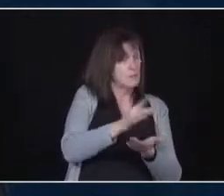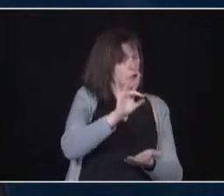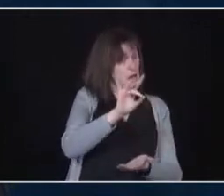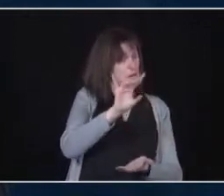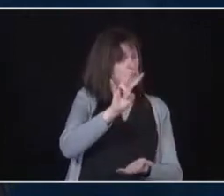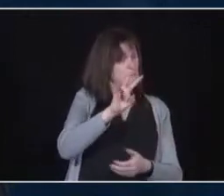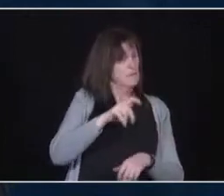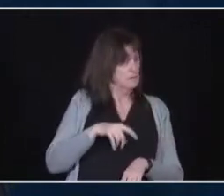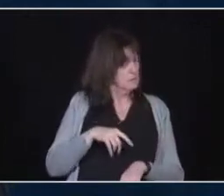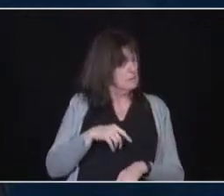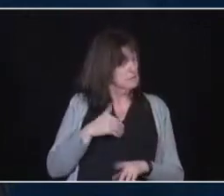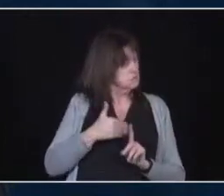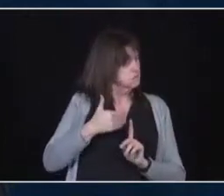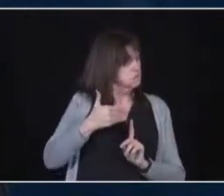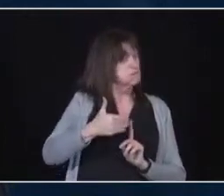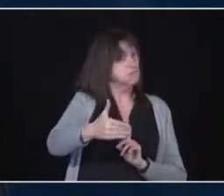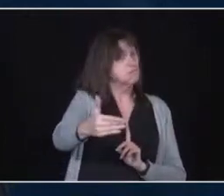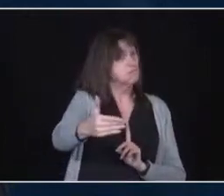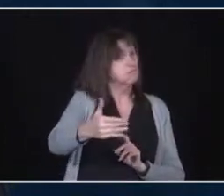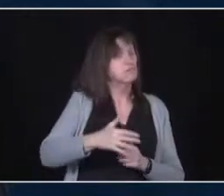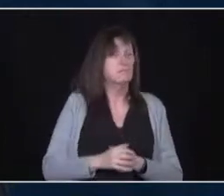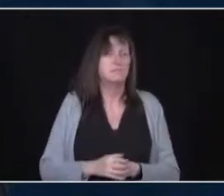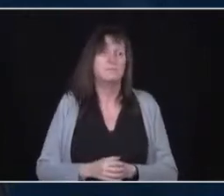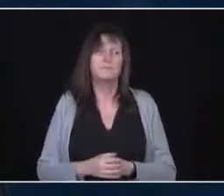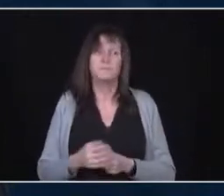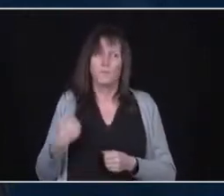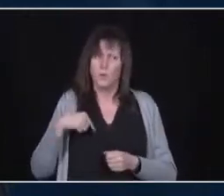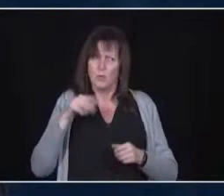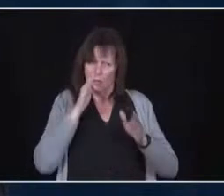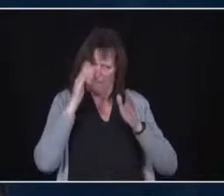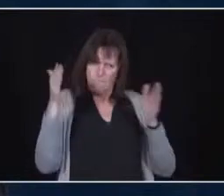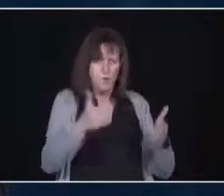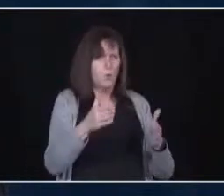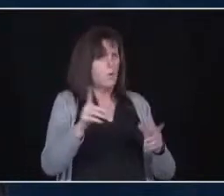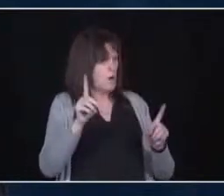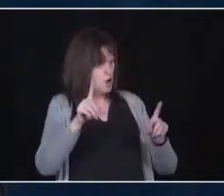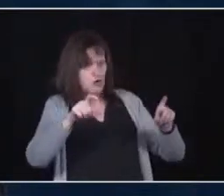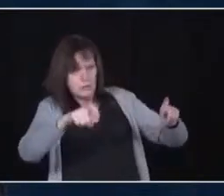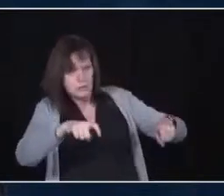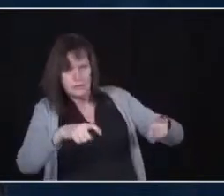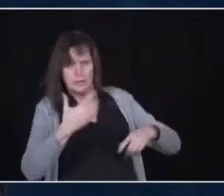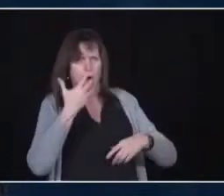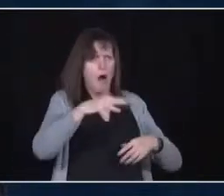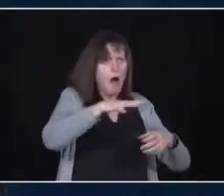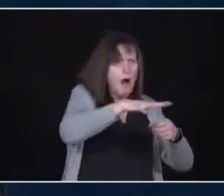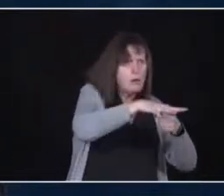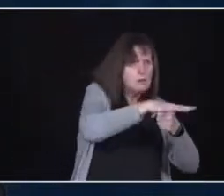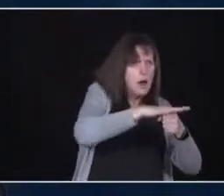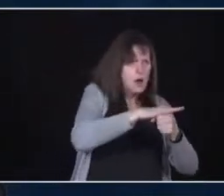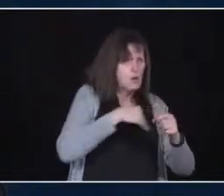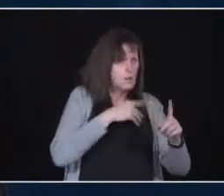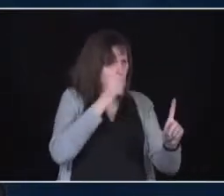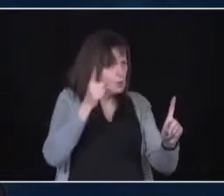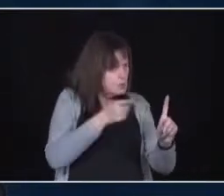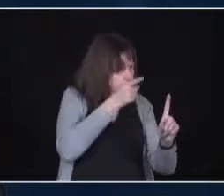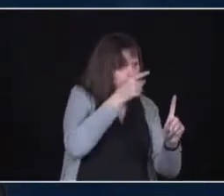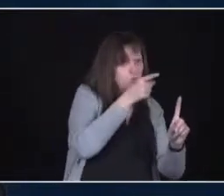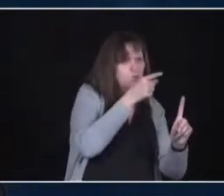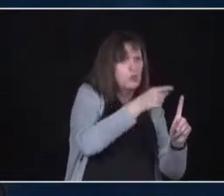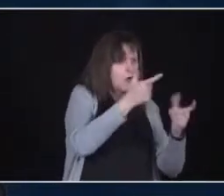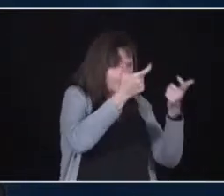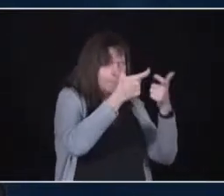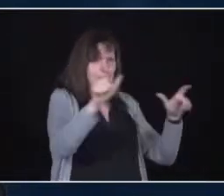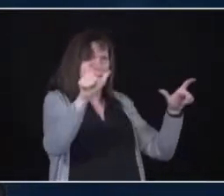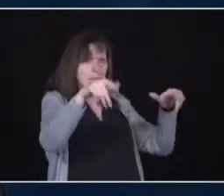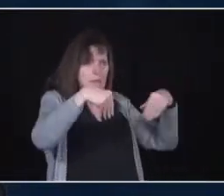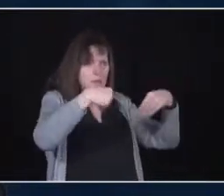laser focused on where they are needed the most, with blitzes in hotspot regions targeting hundreds of big box stores,